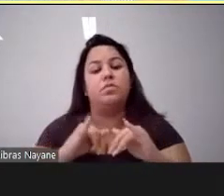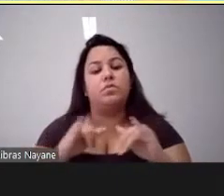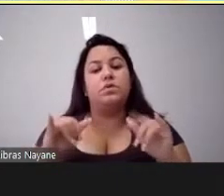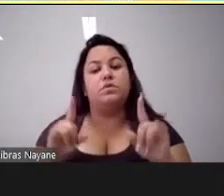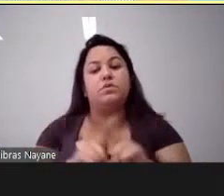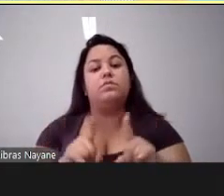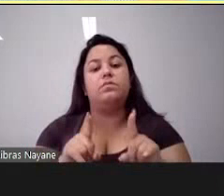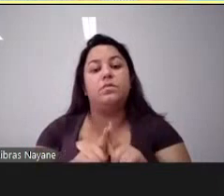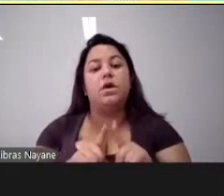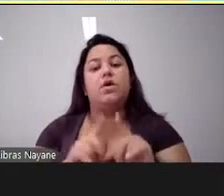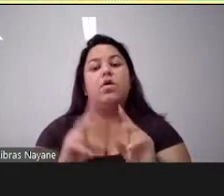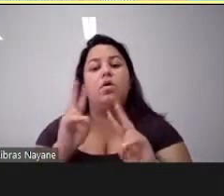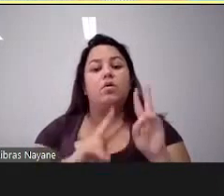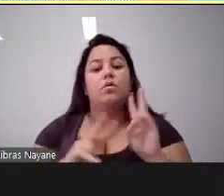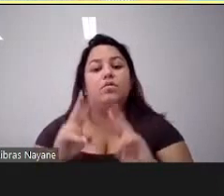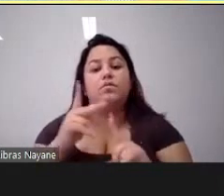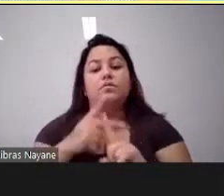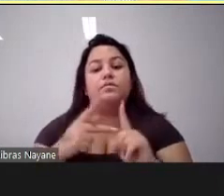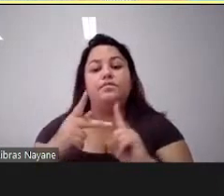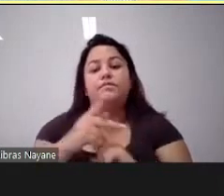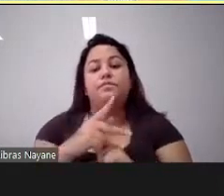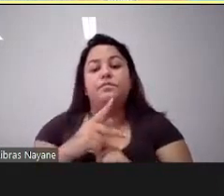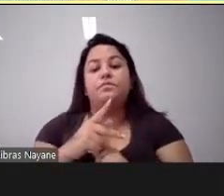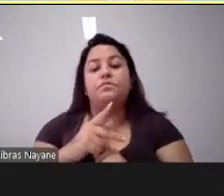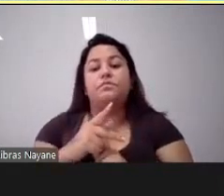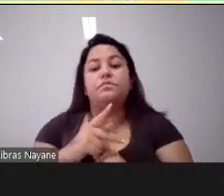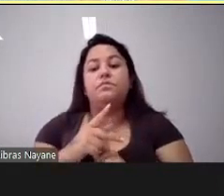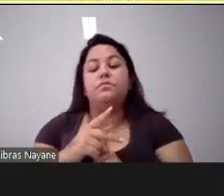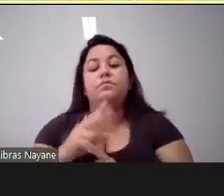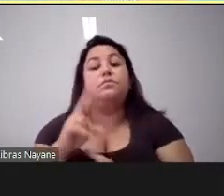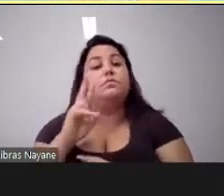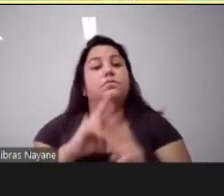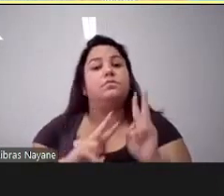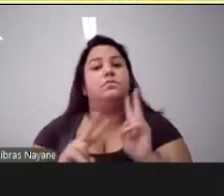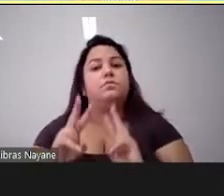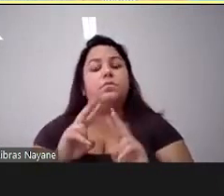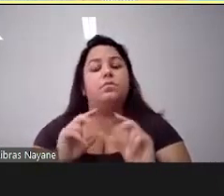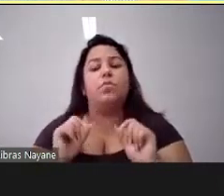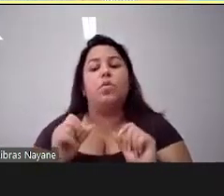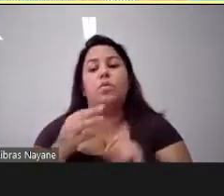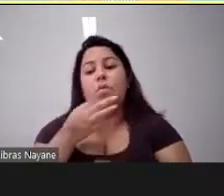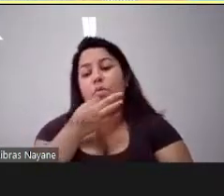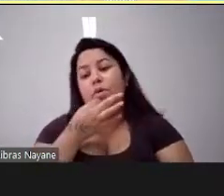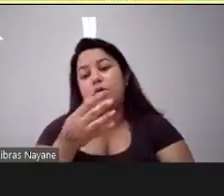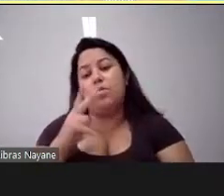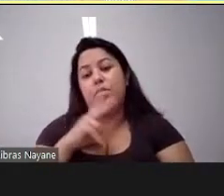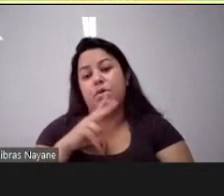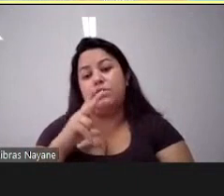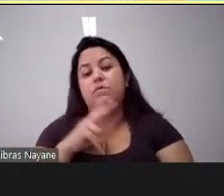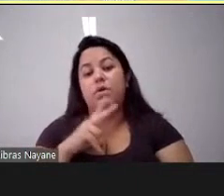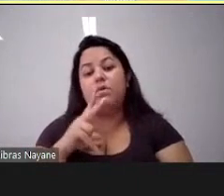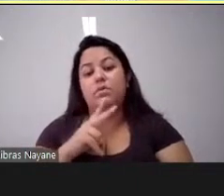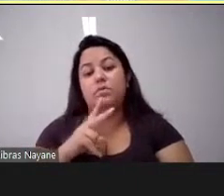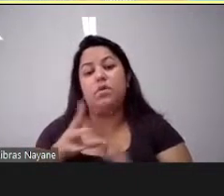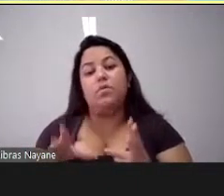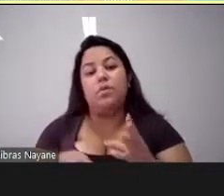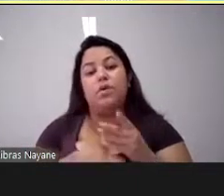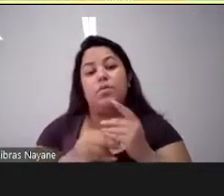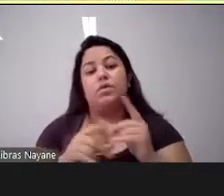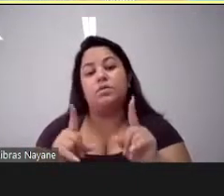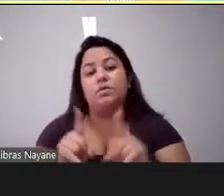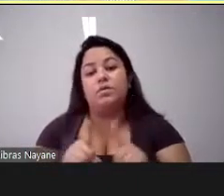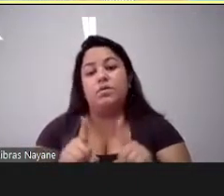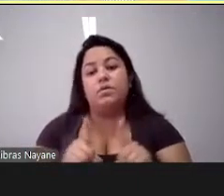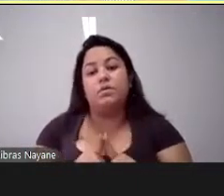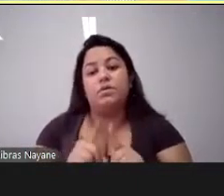but the main point here is to look at the private sector not only